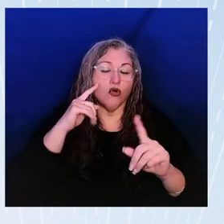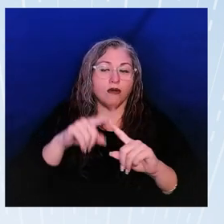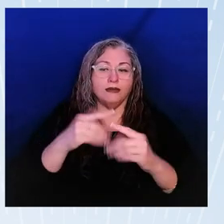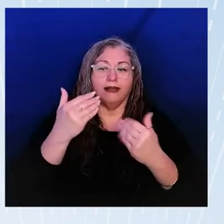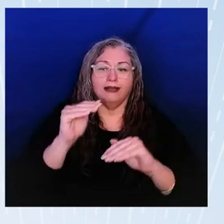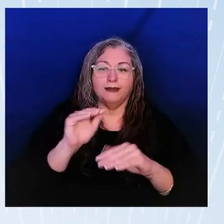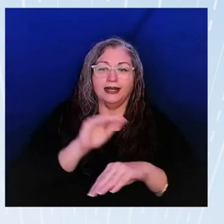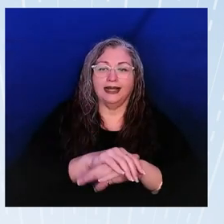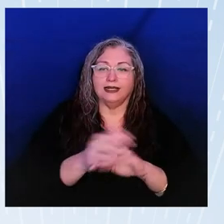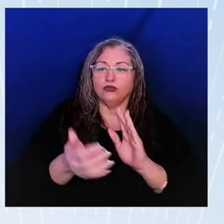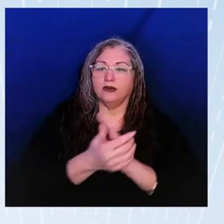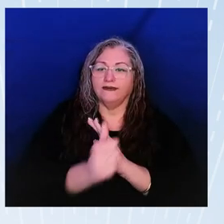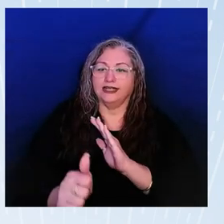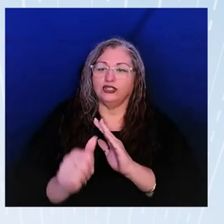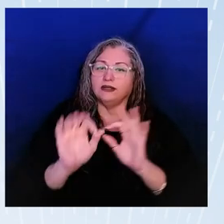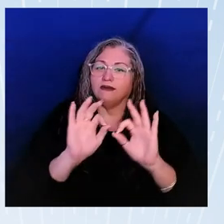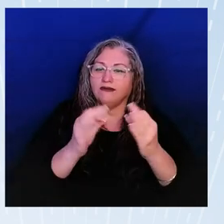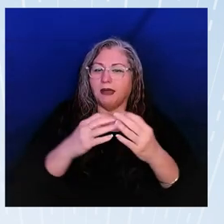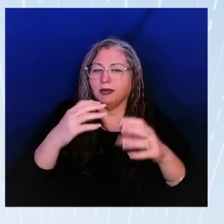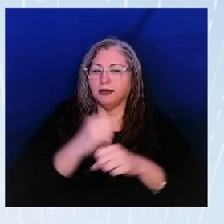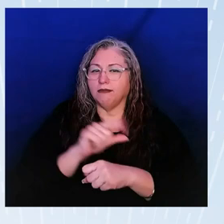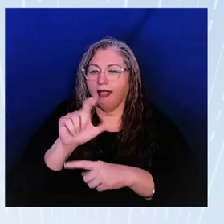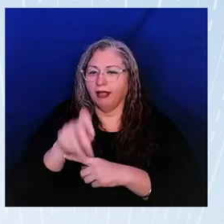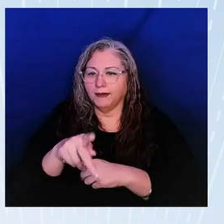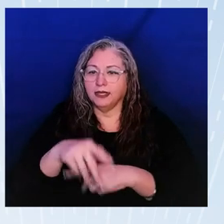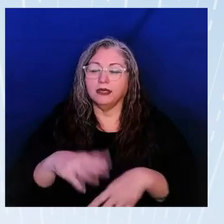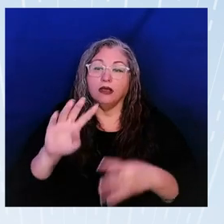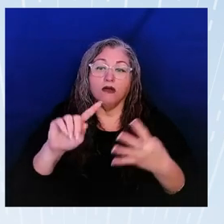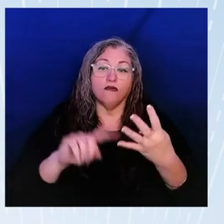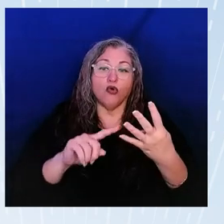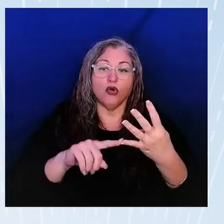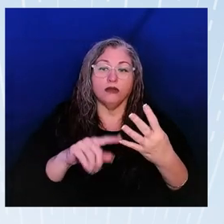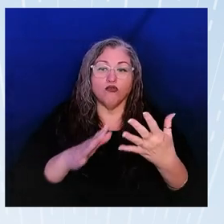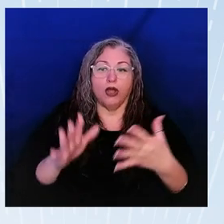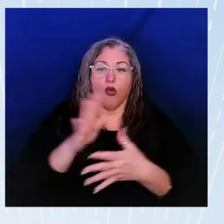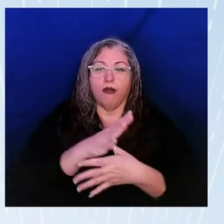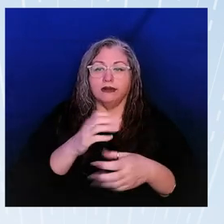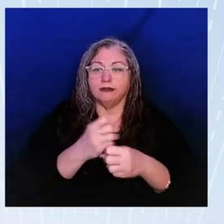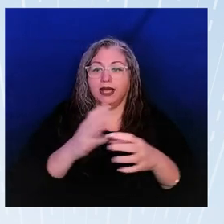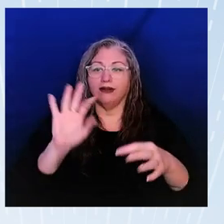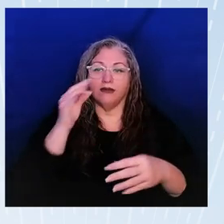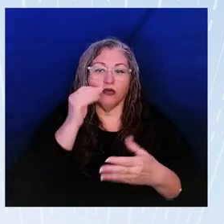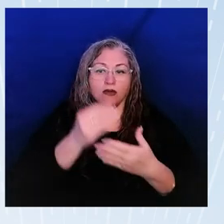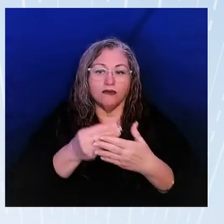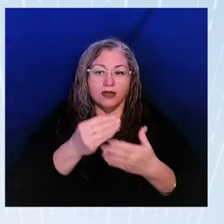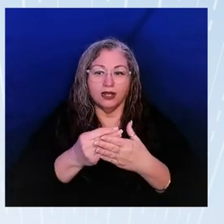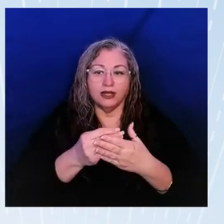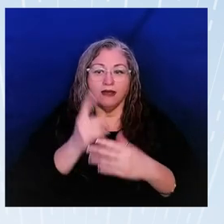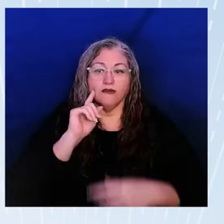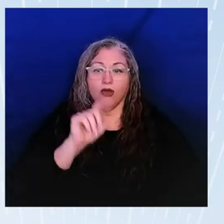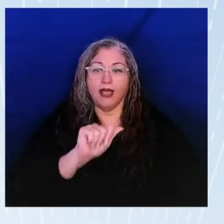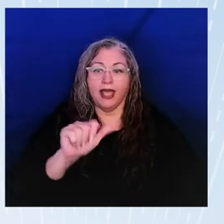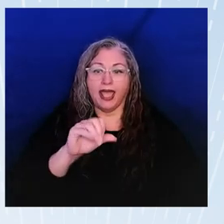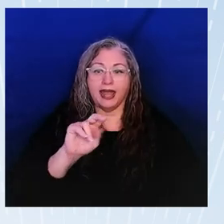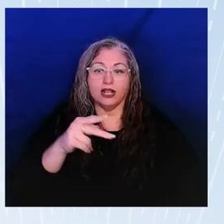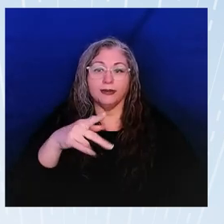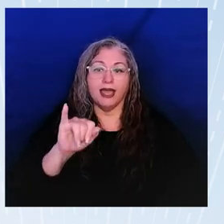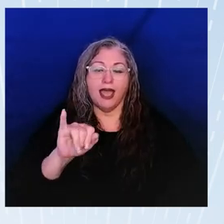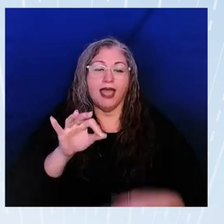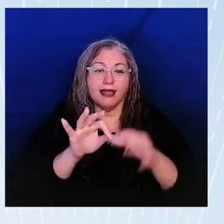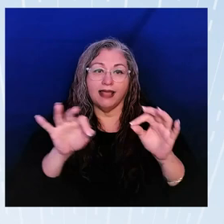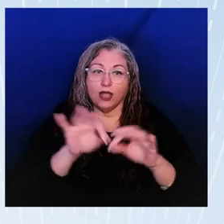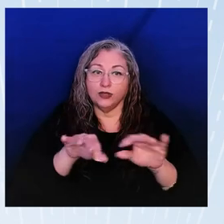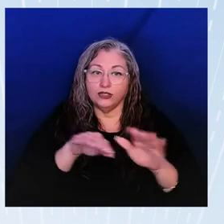proficient LEP families. And the fourth is prioritizing and expanding federal funding, and that's funding for AA and NHPI language